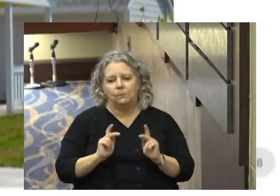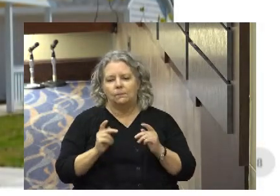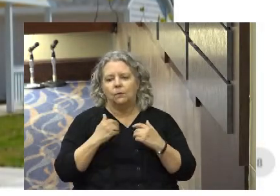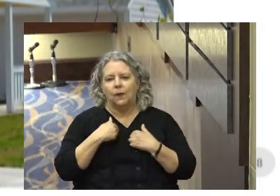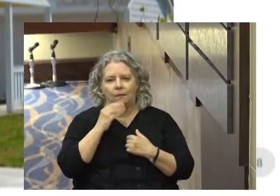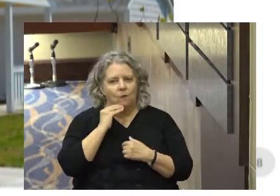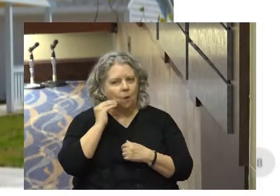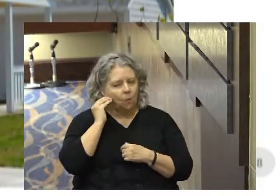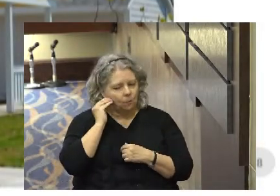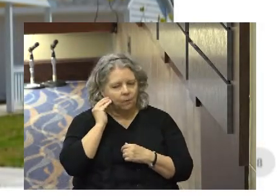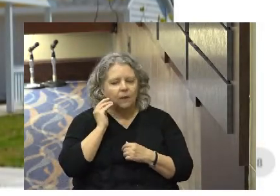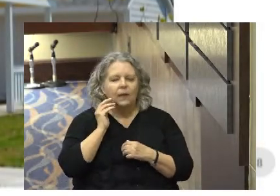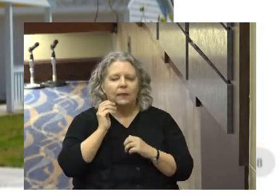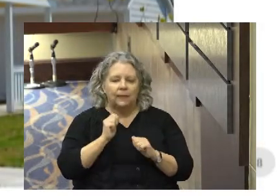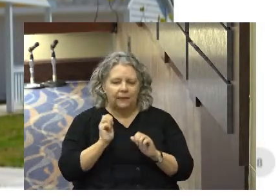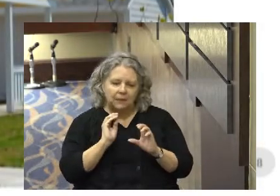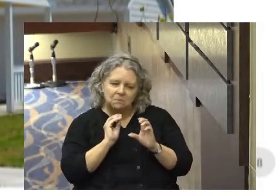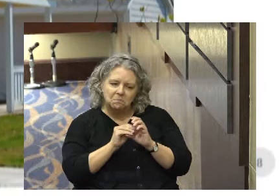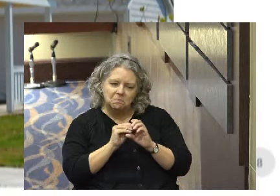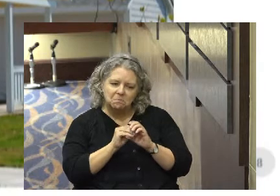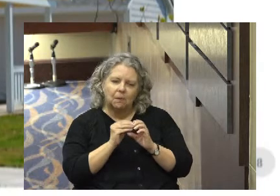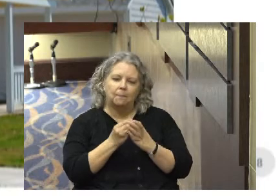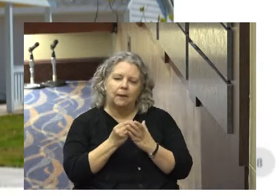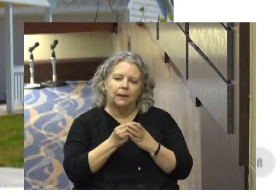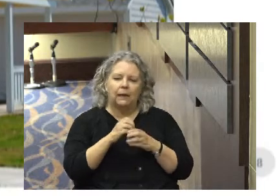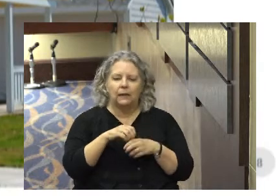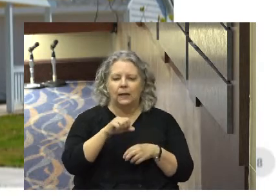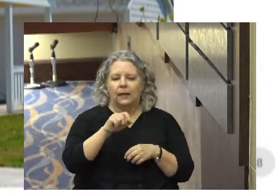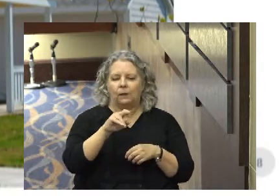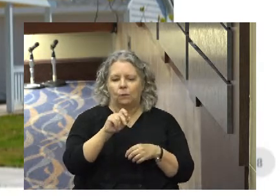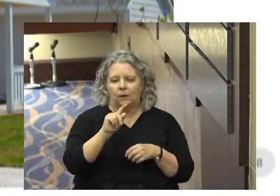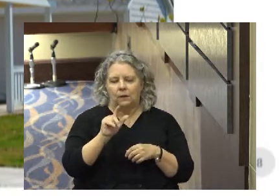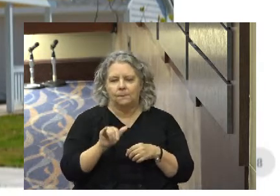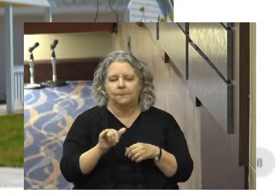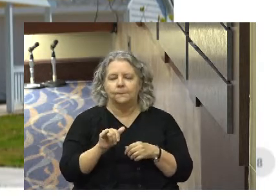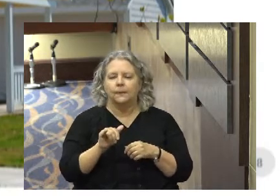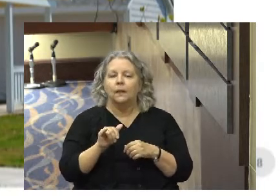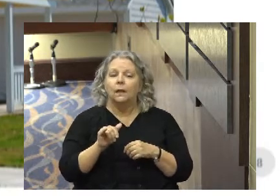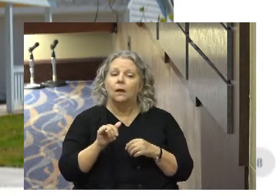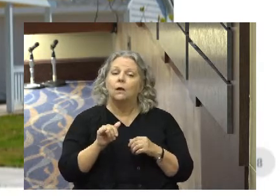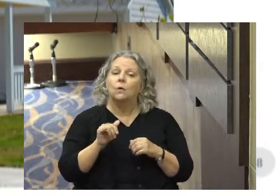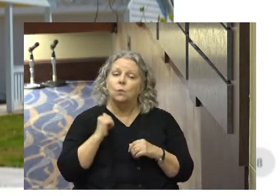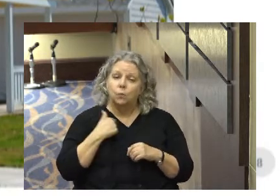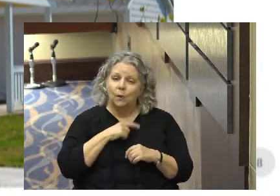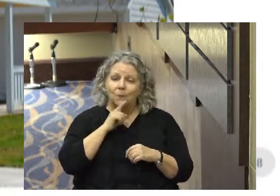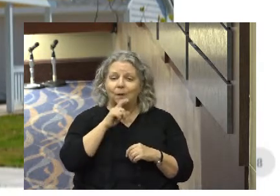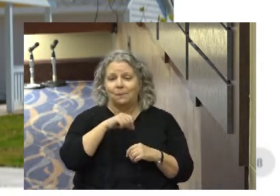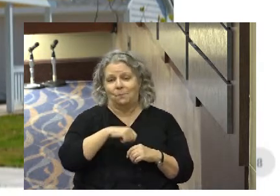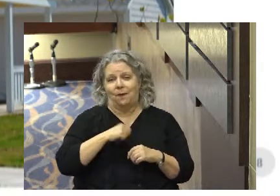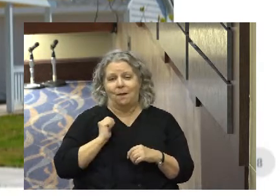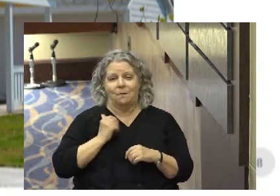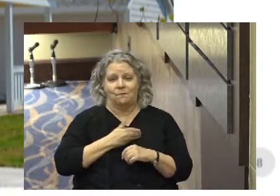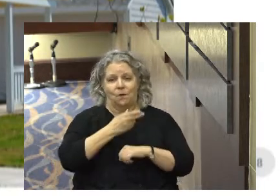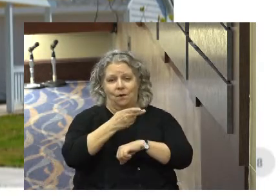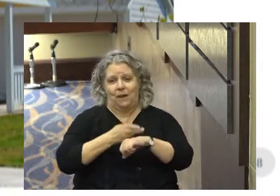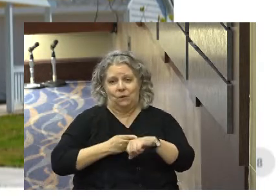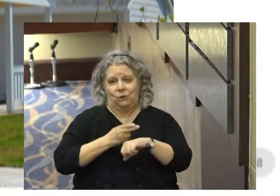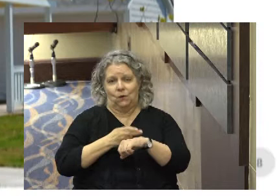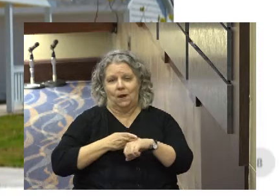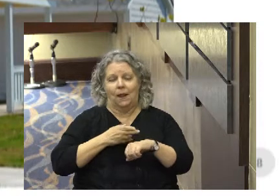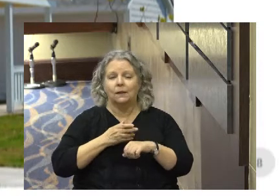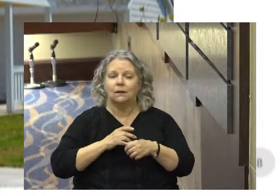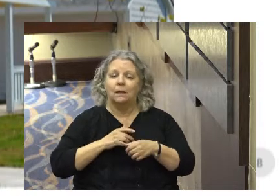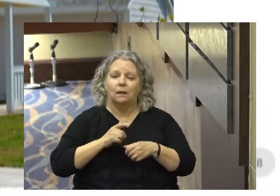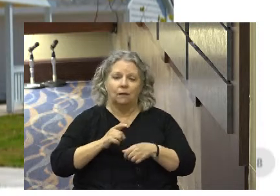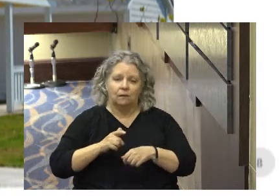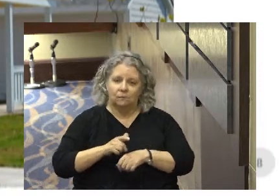program. Waco Habitat is proud of its legacy and long-lasting relationship with the city of Waco and look